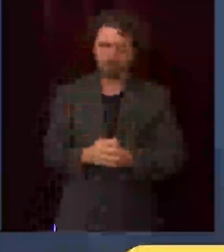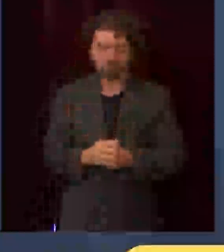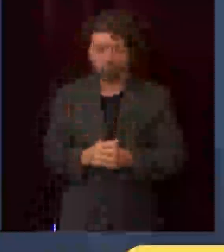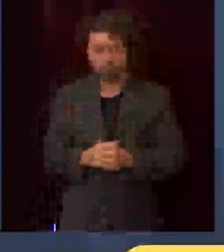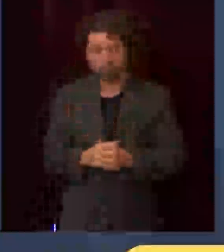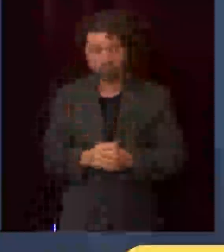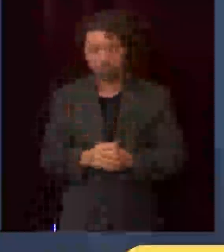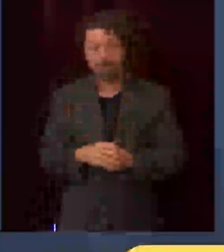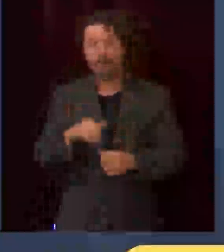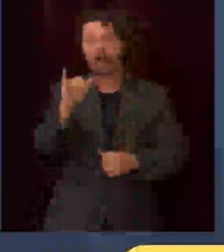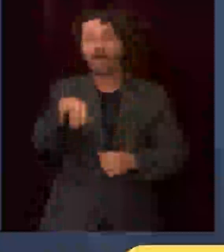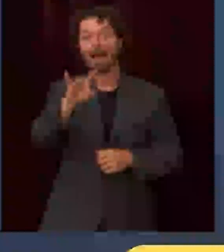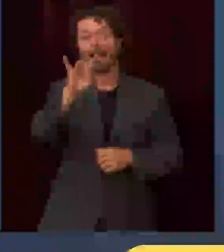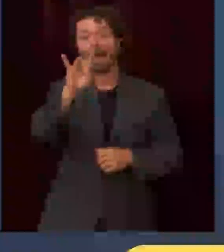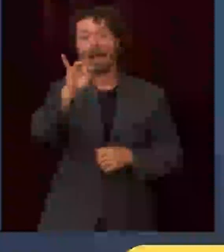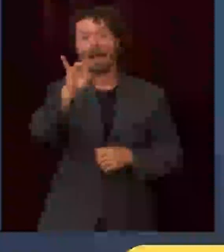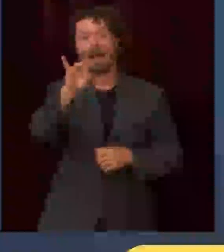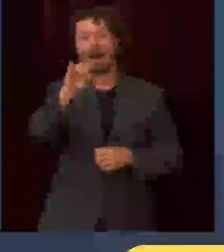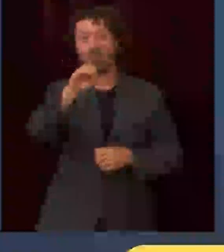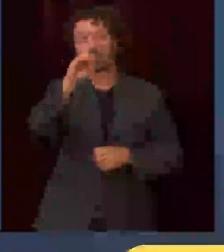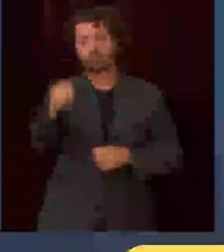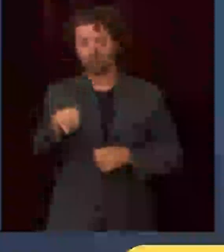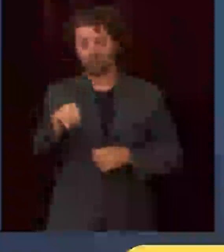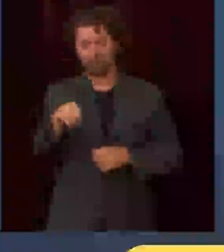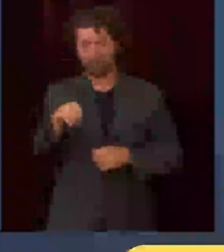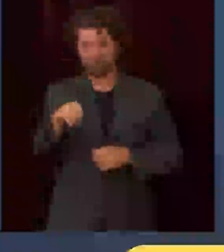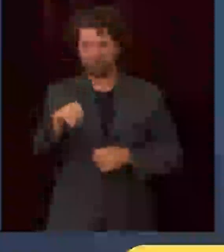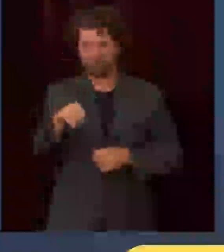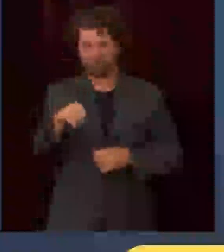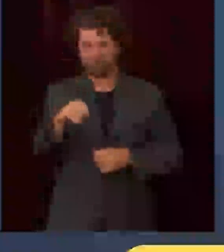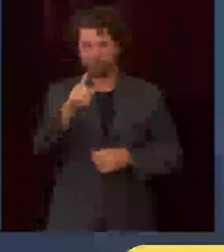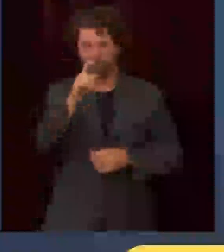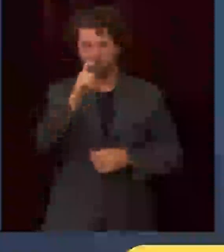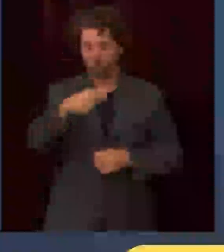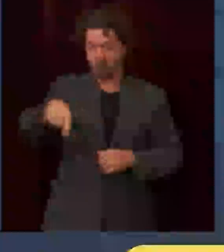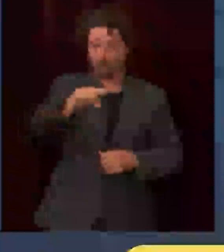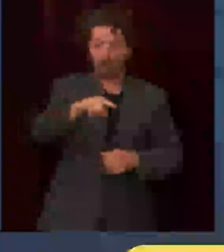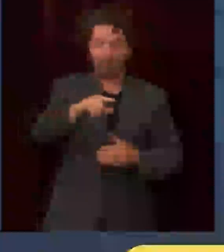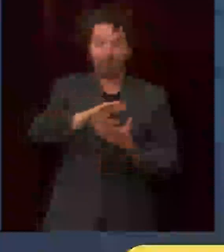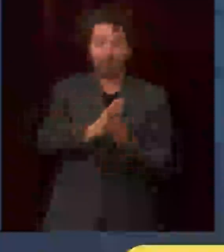to support them while they're going through this 2-week period.